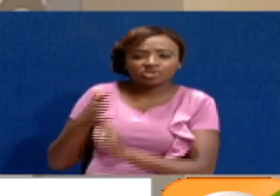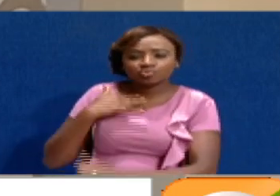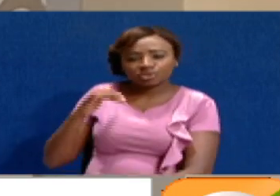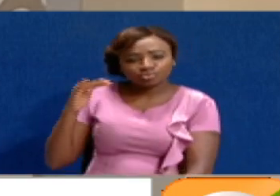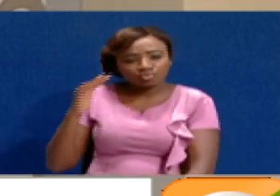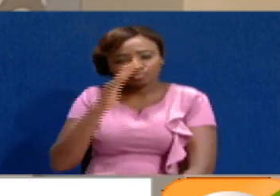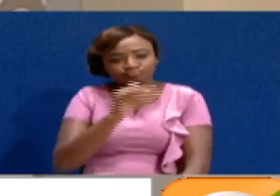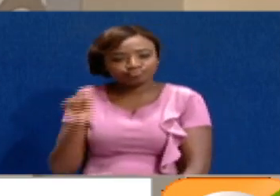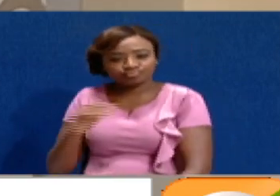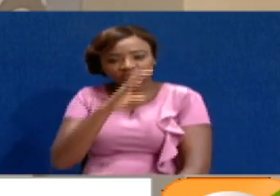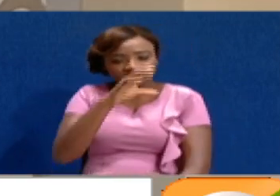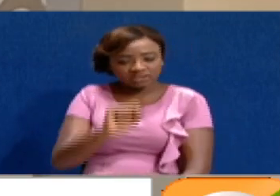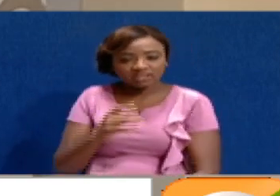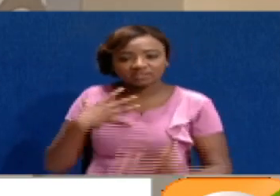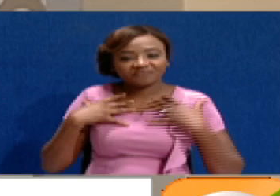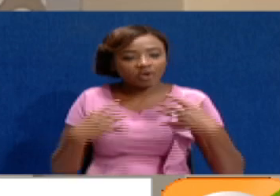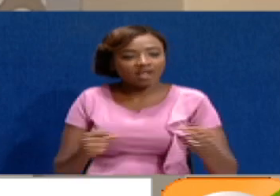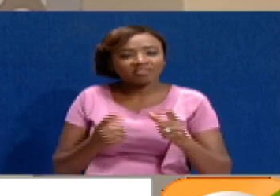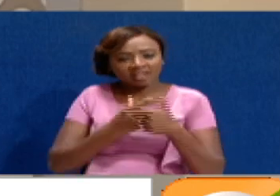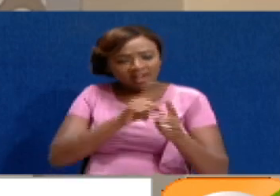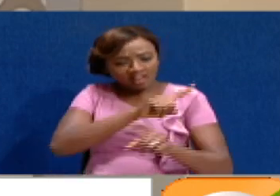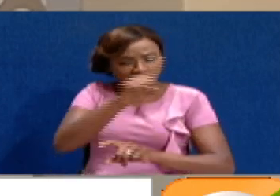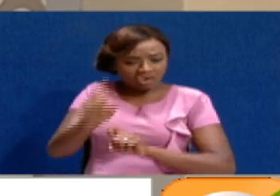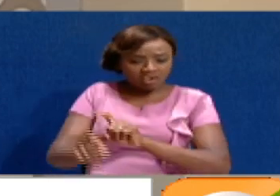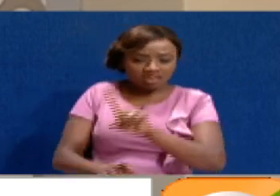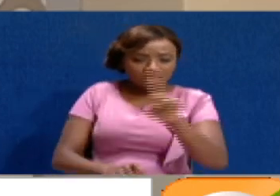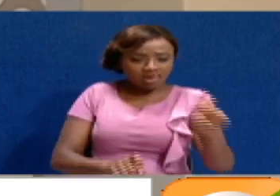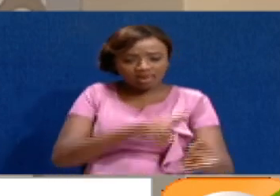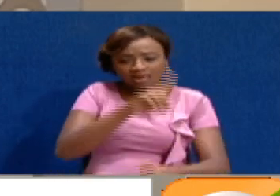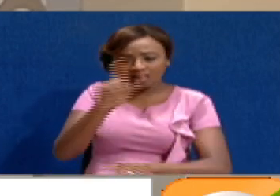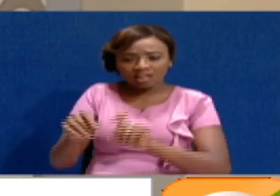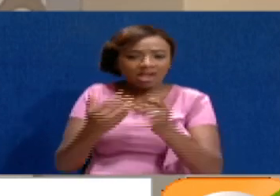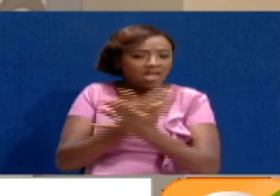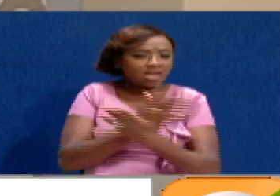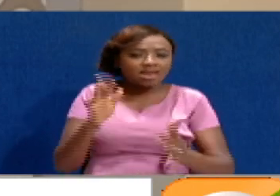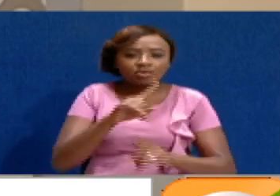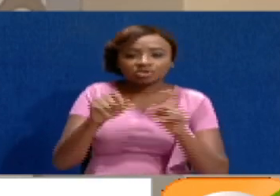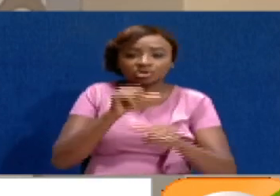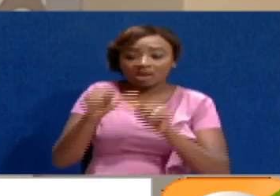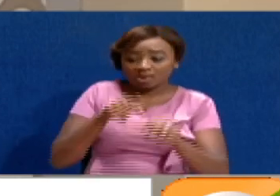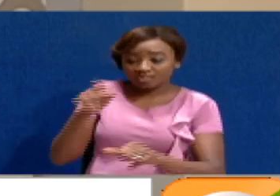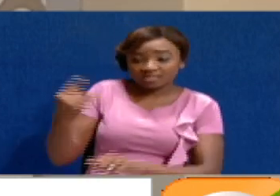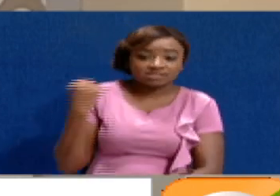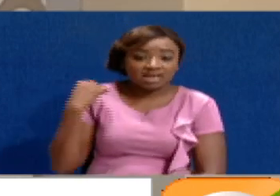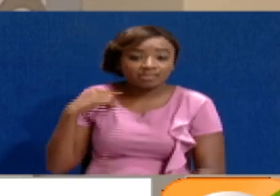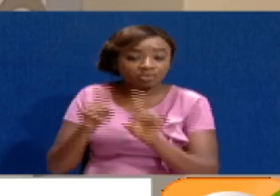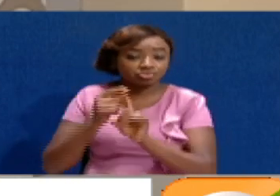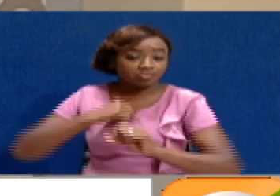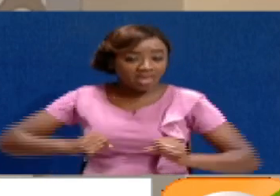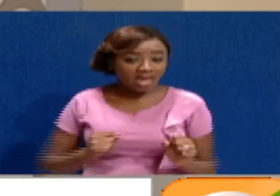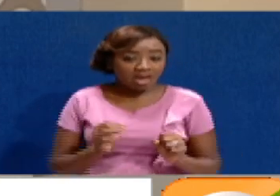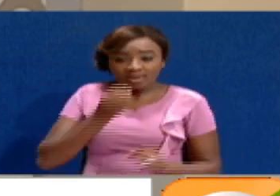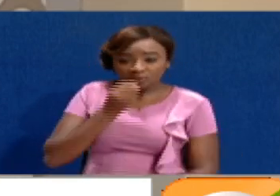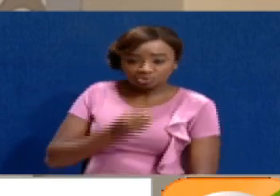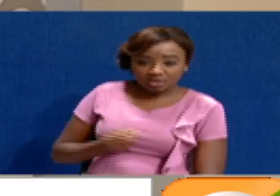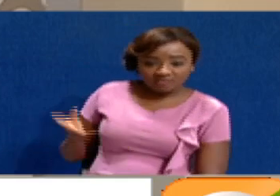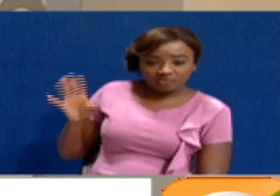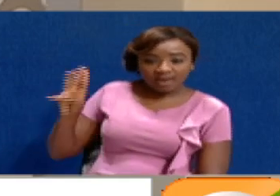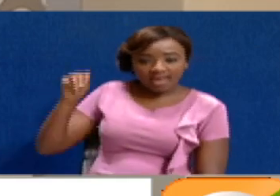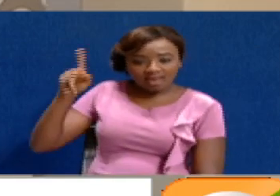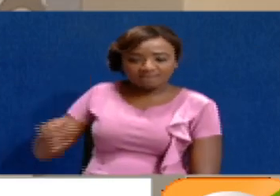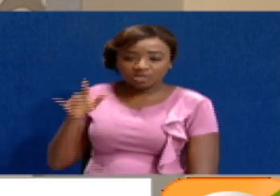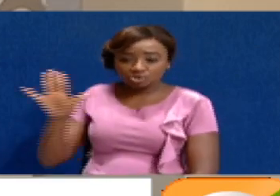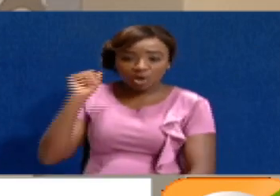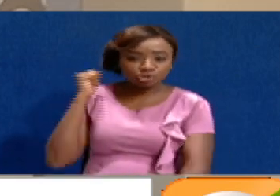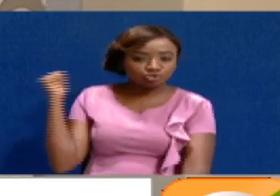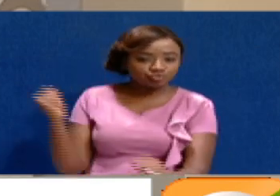the Cabinet Secretary in charge of health to answer any queries he may have about the hotline. I'm glad to inform MP Wanyonyi that it is